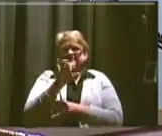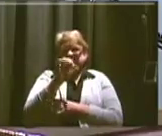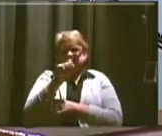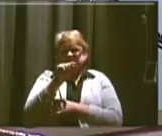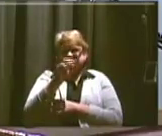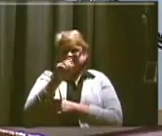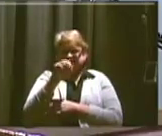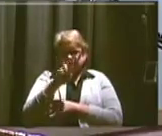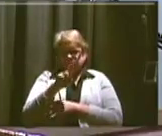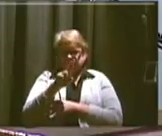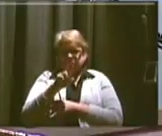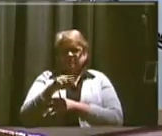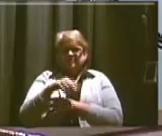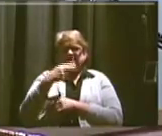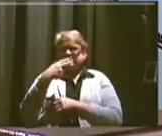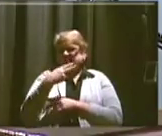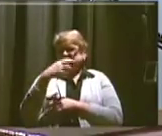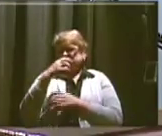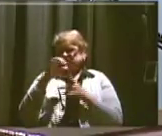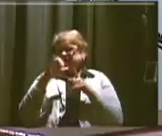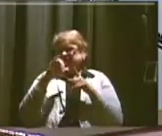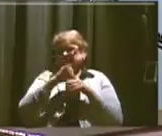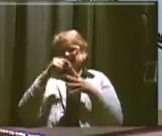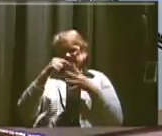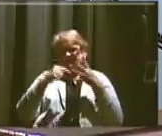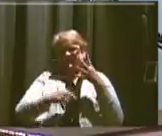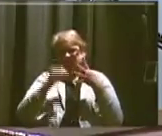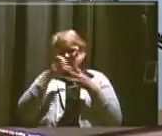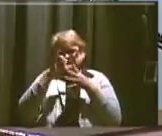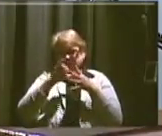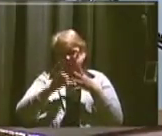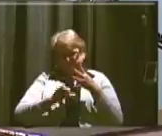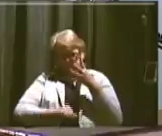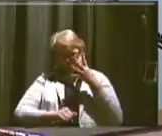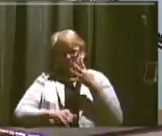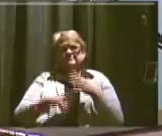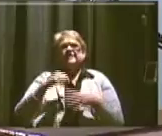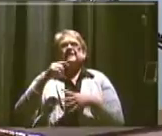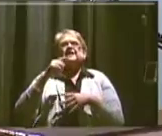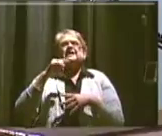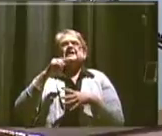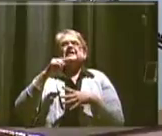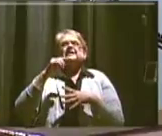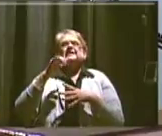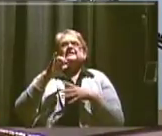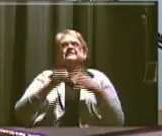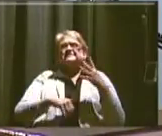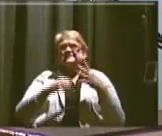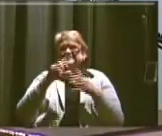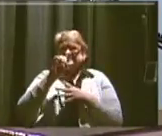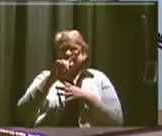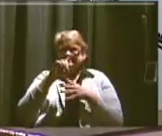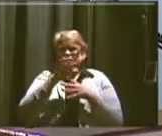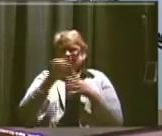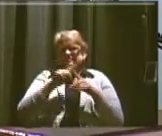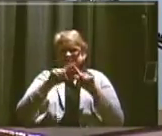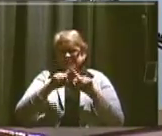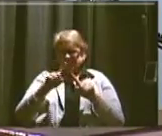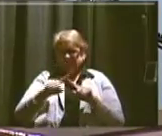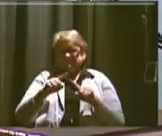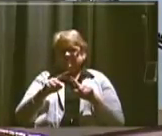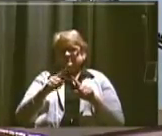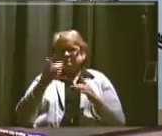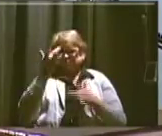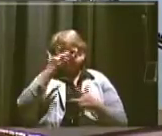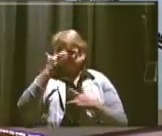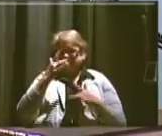leptospirosis, parainfluenza, parvo, corona, and rabies. And we learn all the ins and outs about it. And the veterinary magnet is